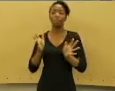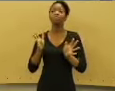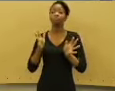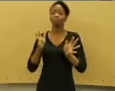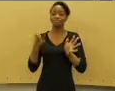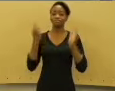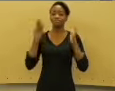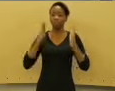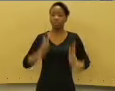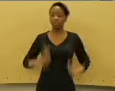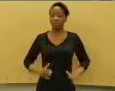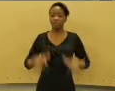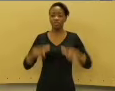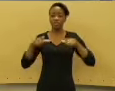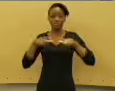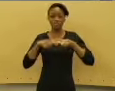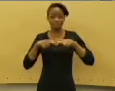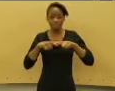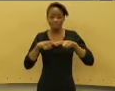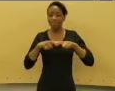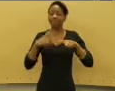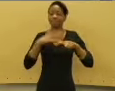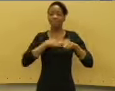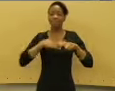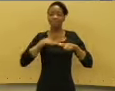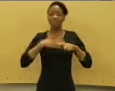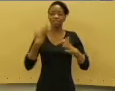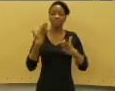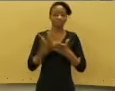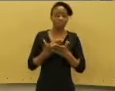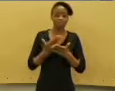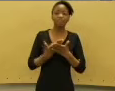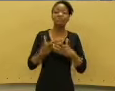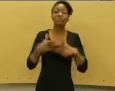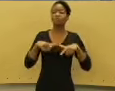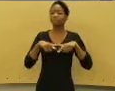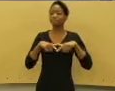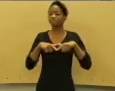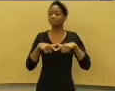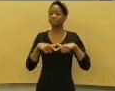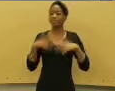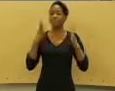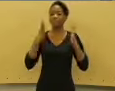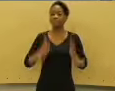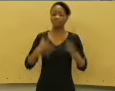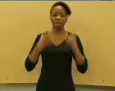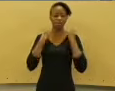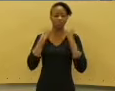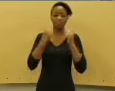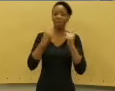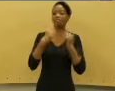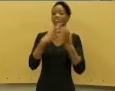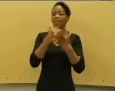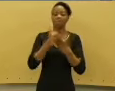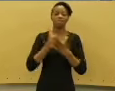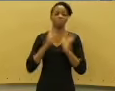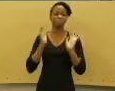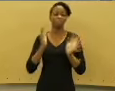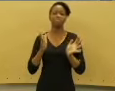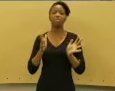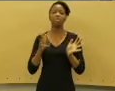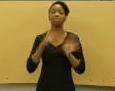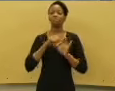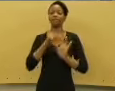bowel movements. And it does help me with my physical strength as well. How come when I left rehab